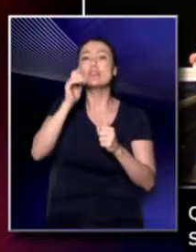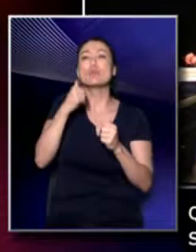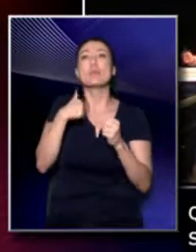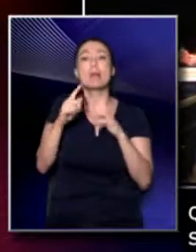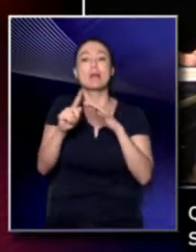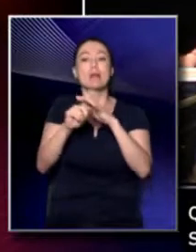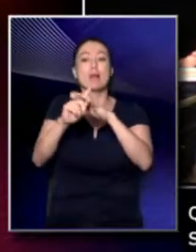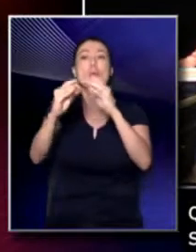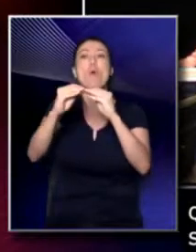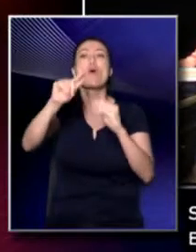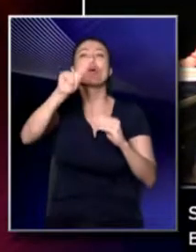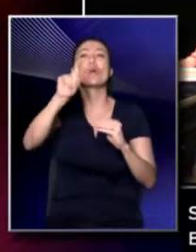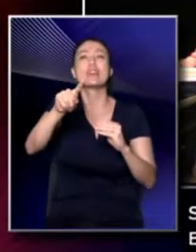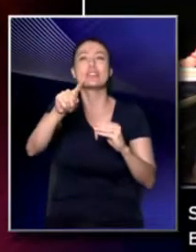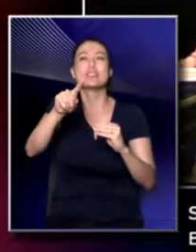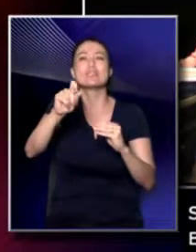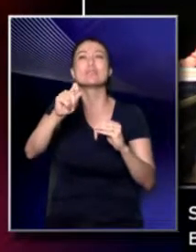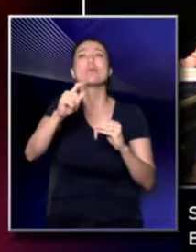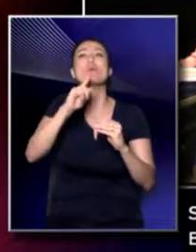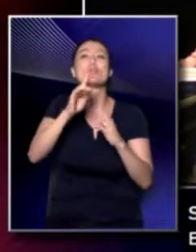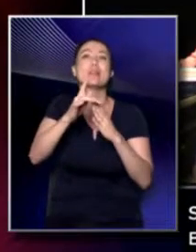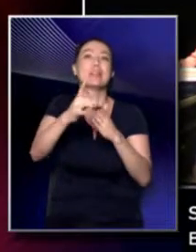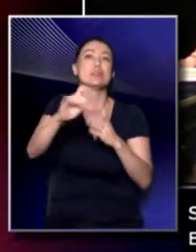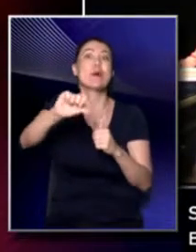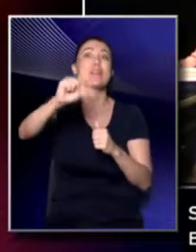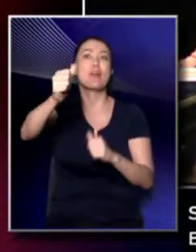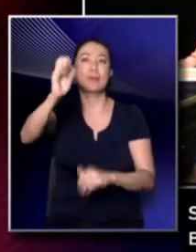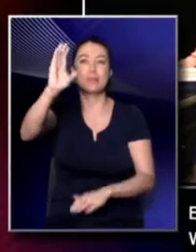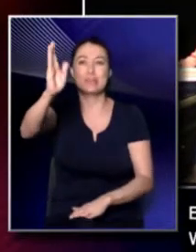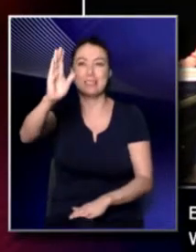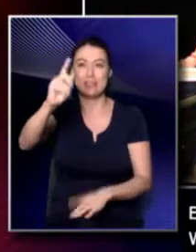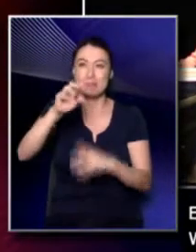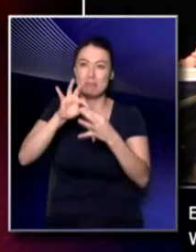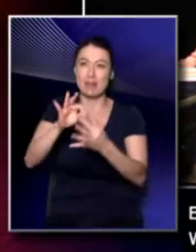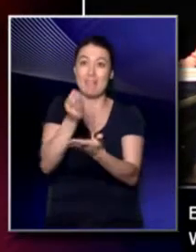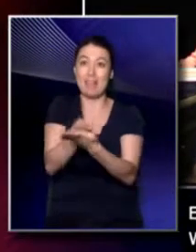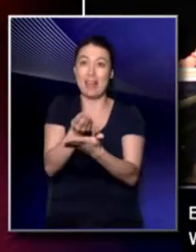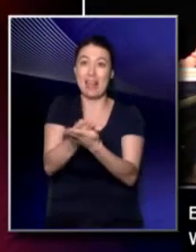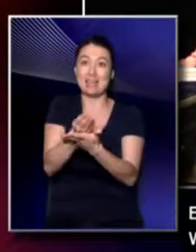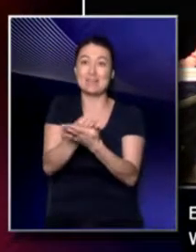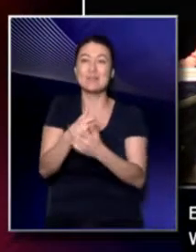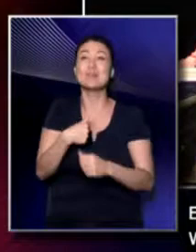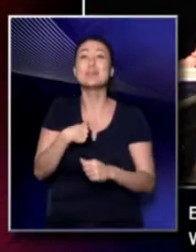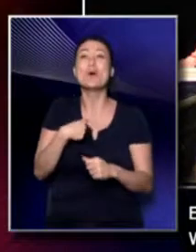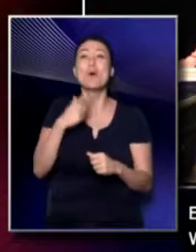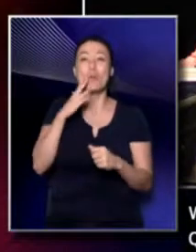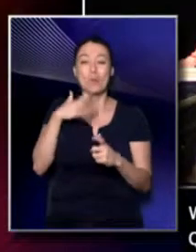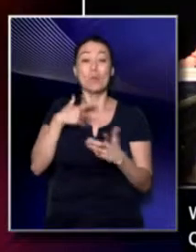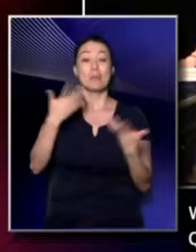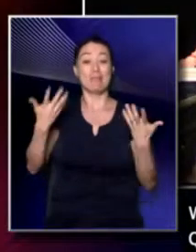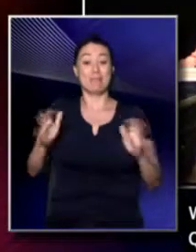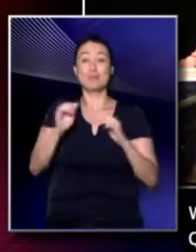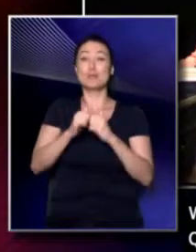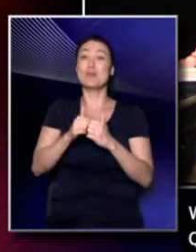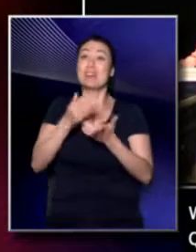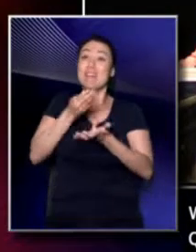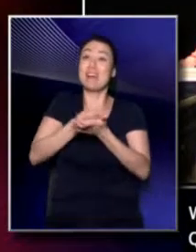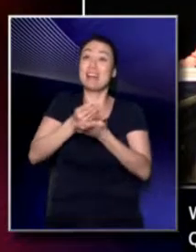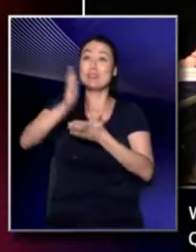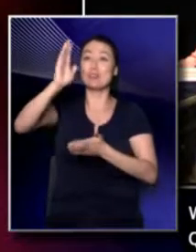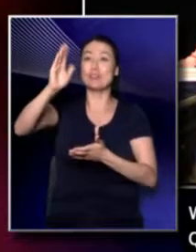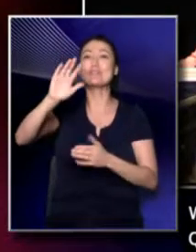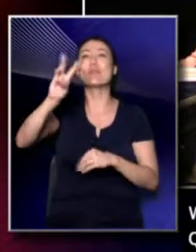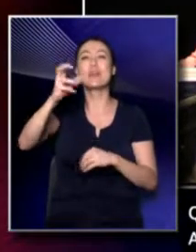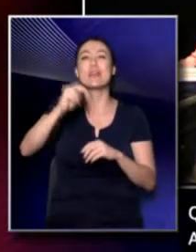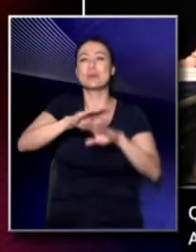which will lead to another presentation. So we'll be finished when there are no more questions. That's really the process.